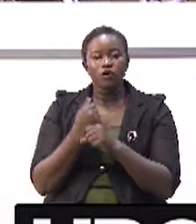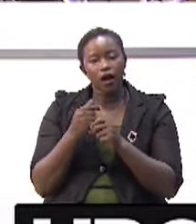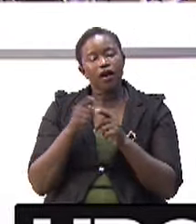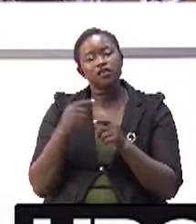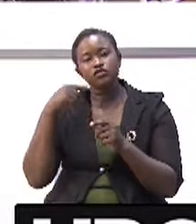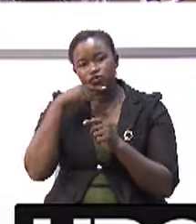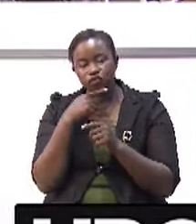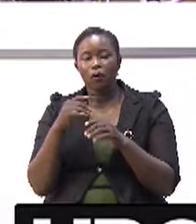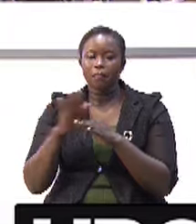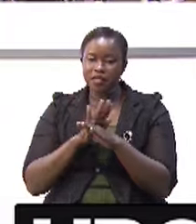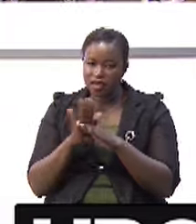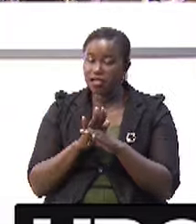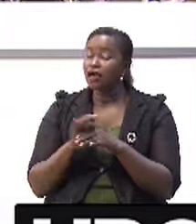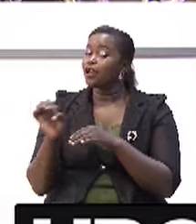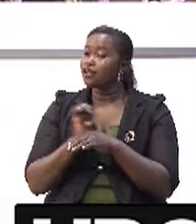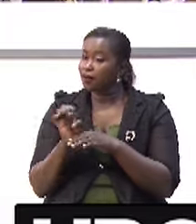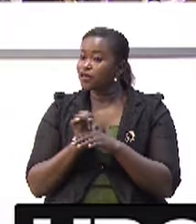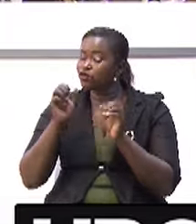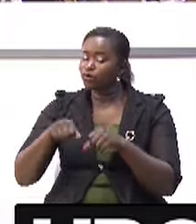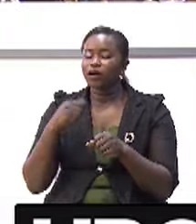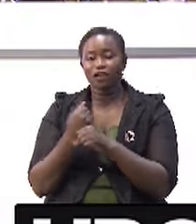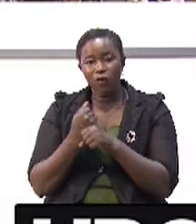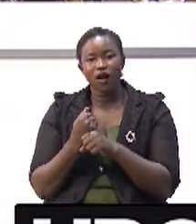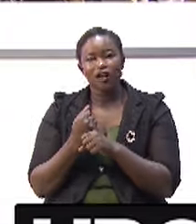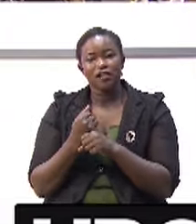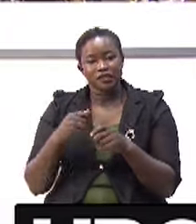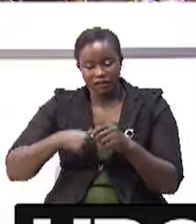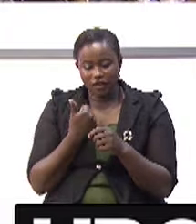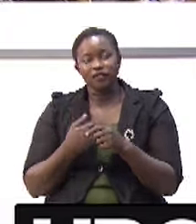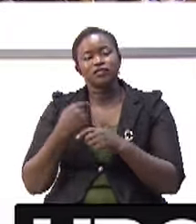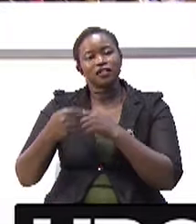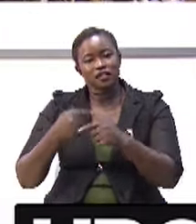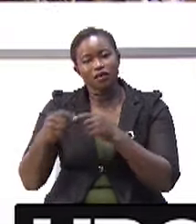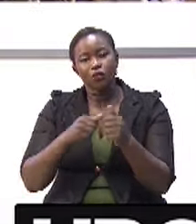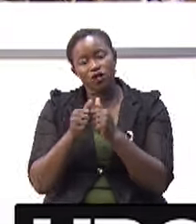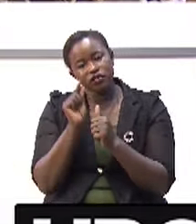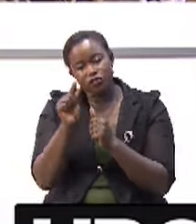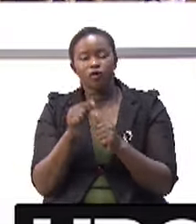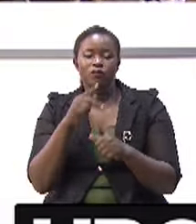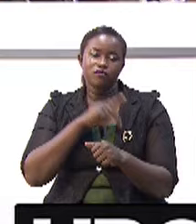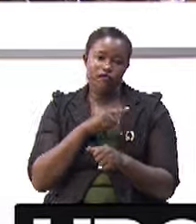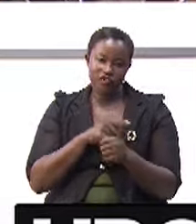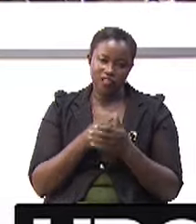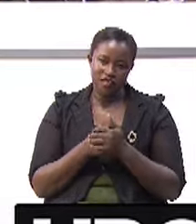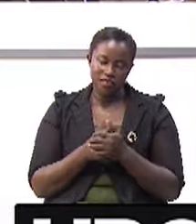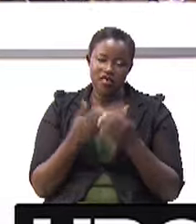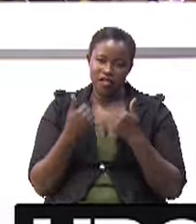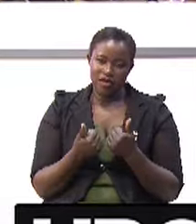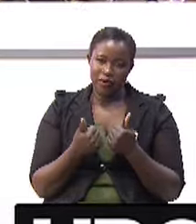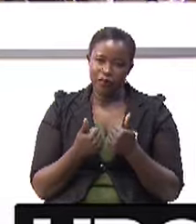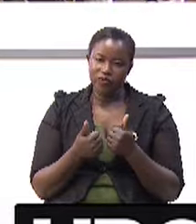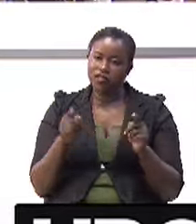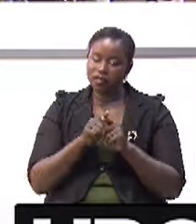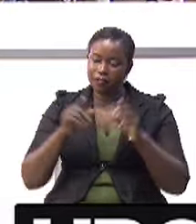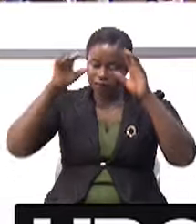enterprise. It's an enterprise that you do that is self-sustaining with a little profit. So, and the